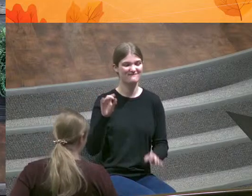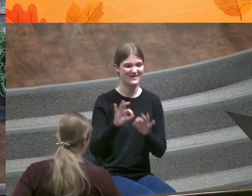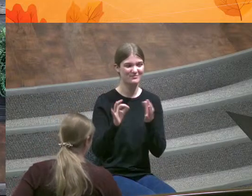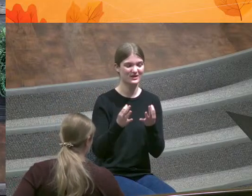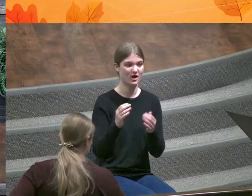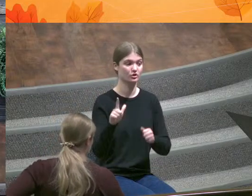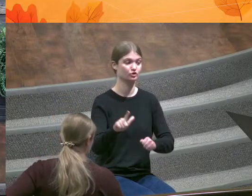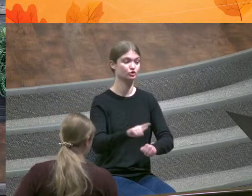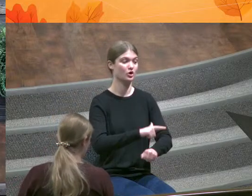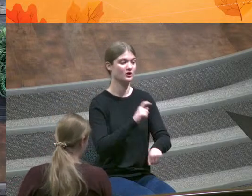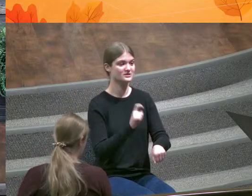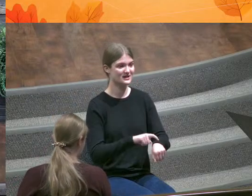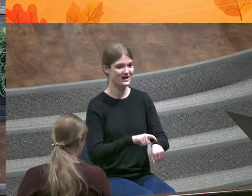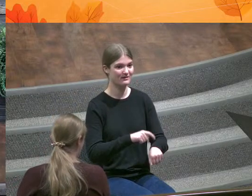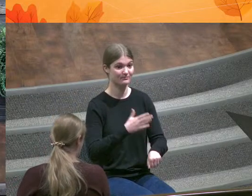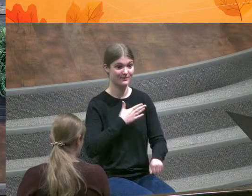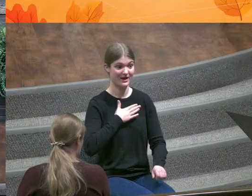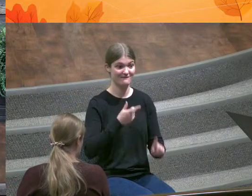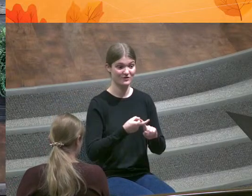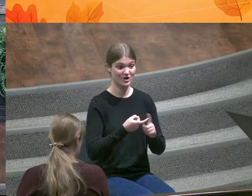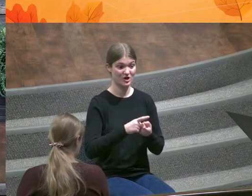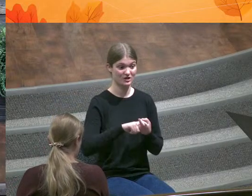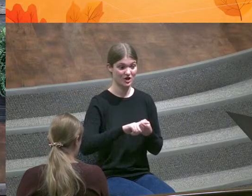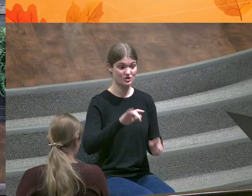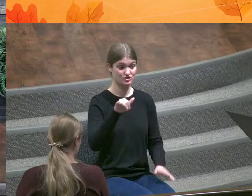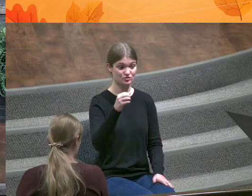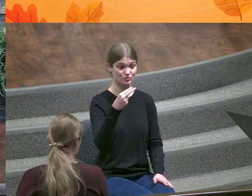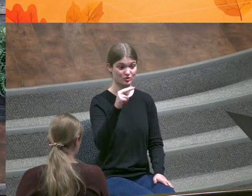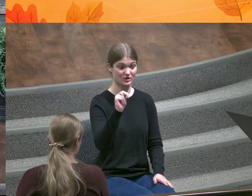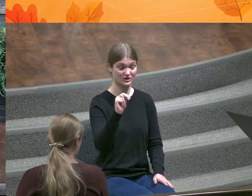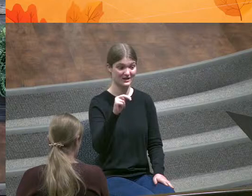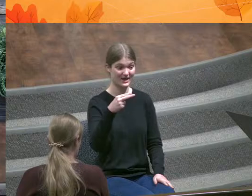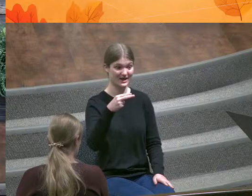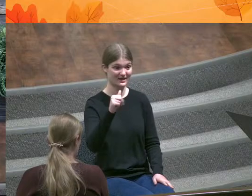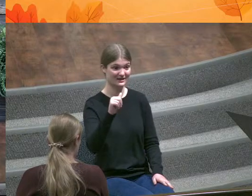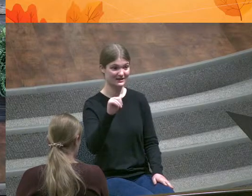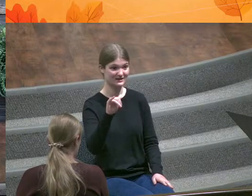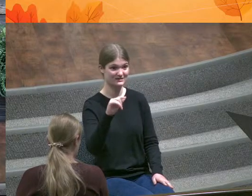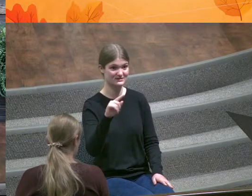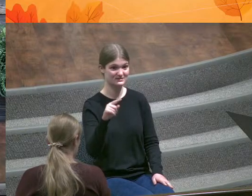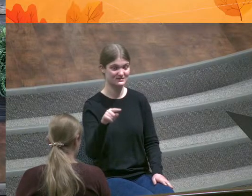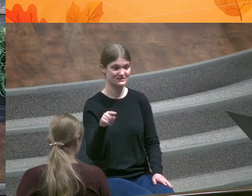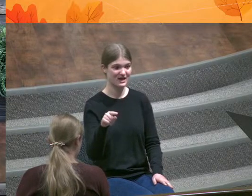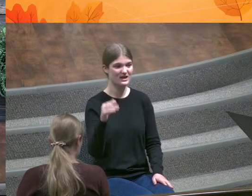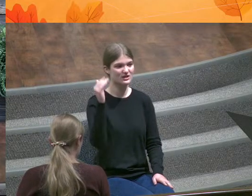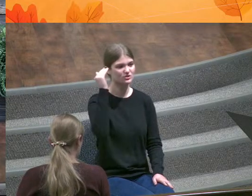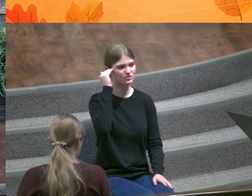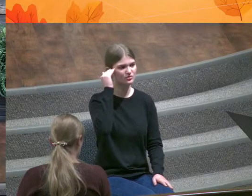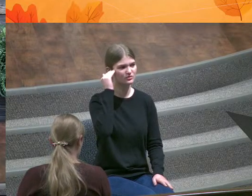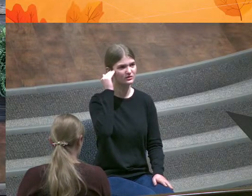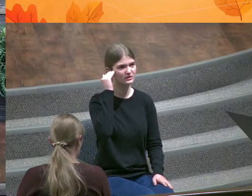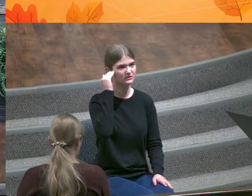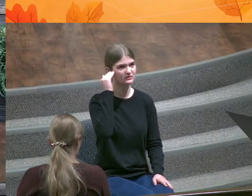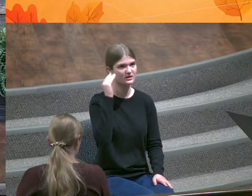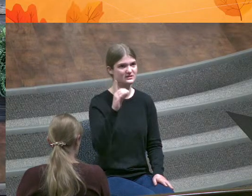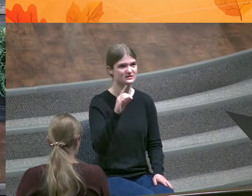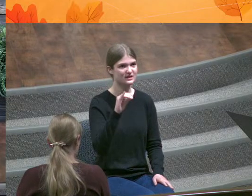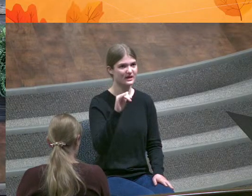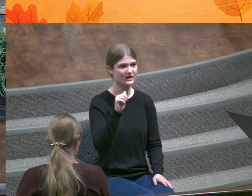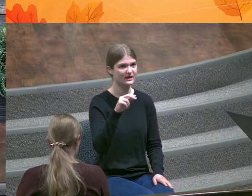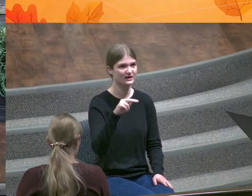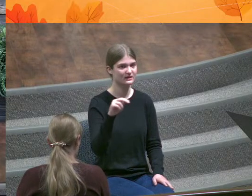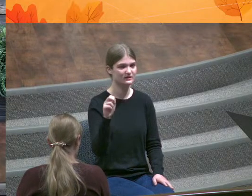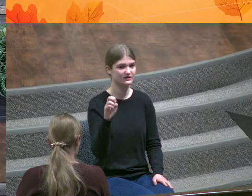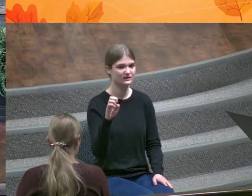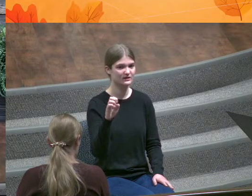and my friend John Hayes back there, Stephen's great dad, knew Miss Diane very, very well, was one of the speakers at